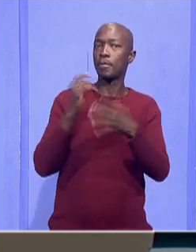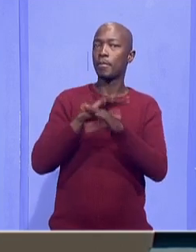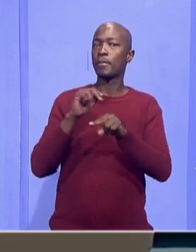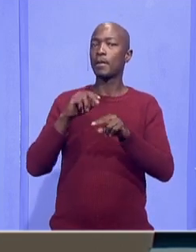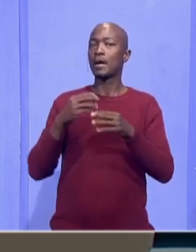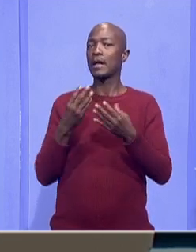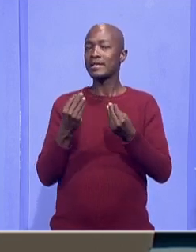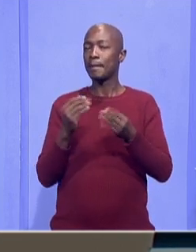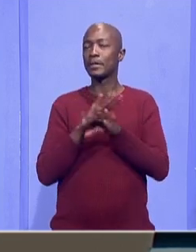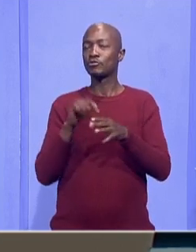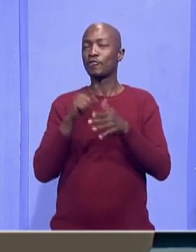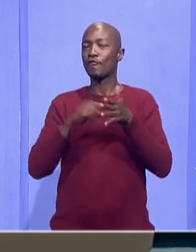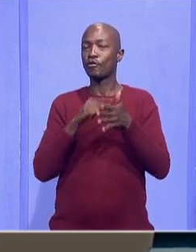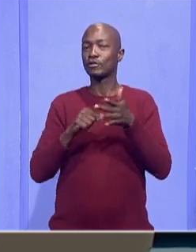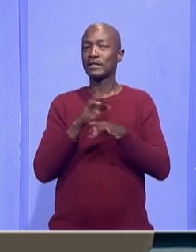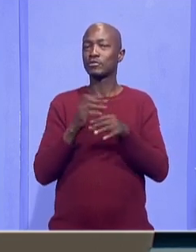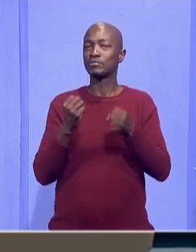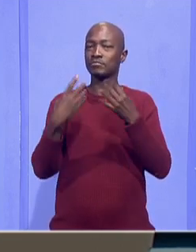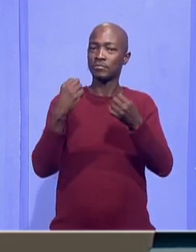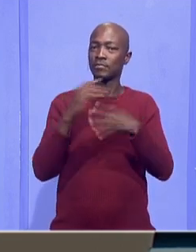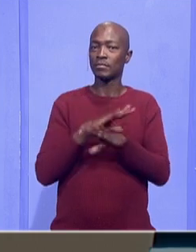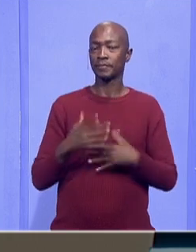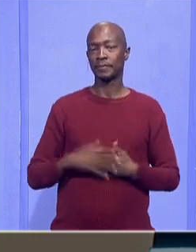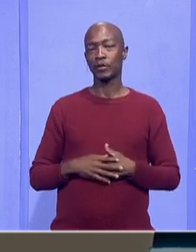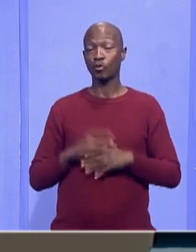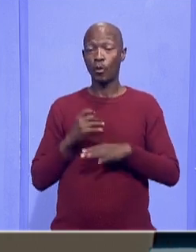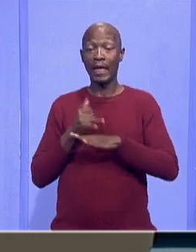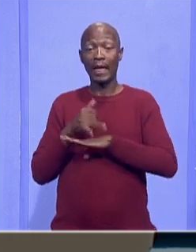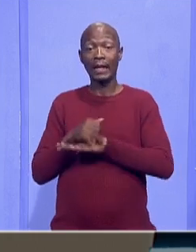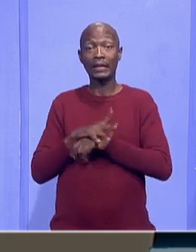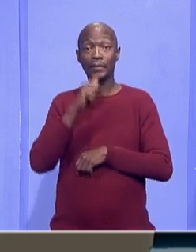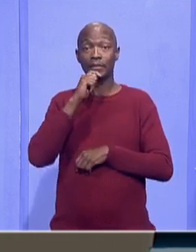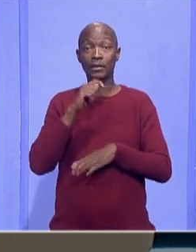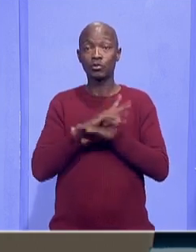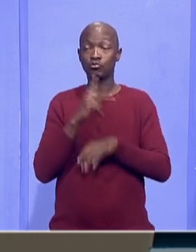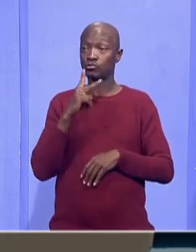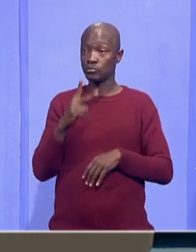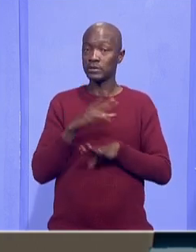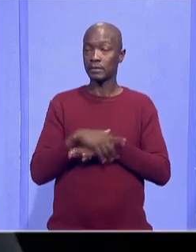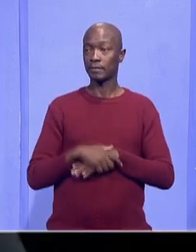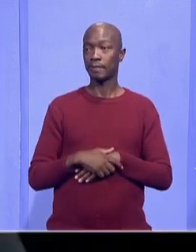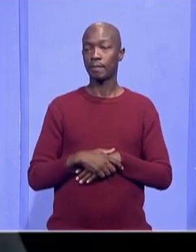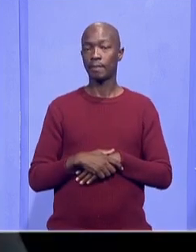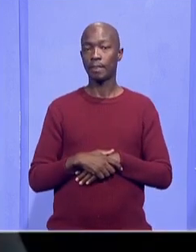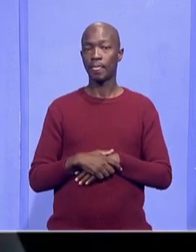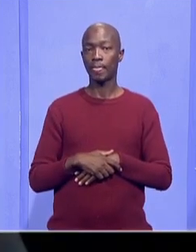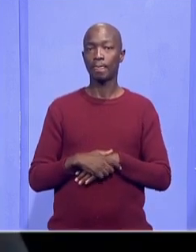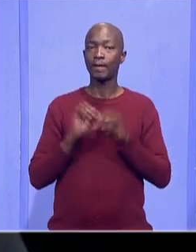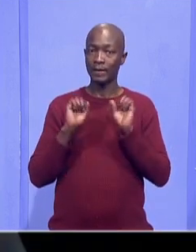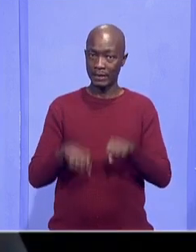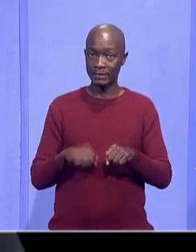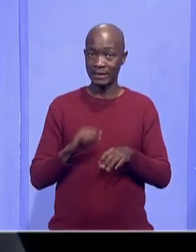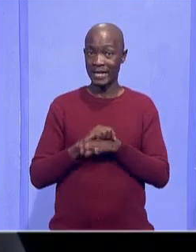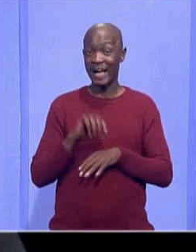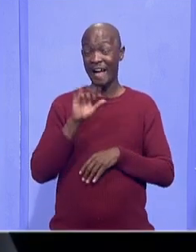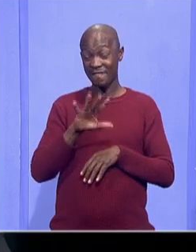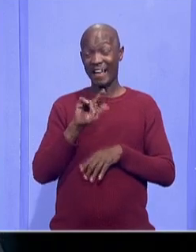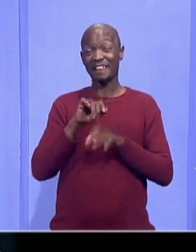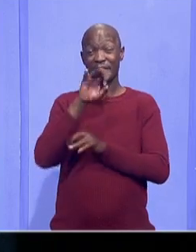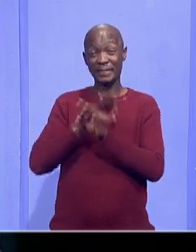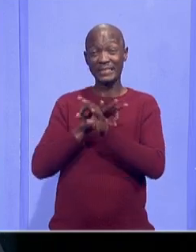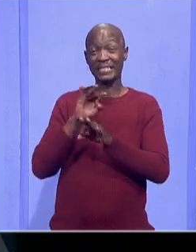at around about early hours of this morning then for those numbers to start trickling in? For sure, yeah. So we will look at when the 5% of the